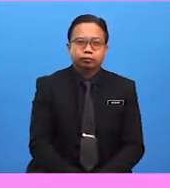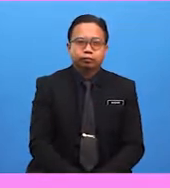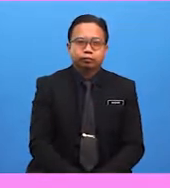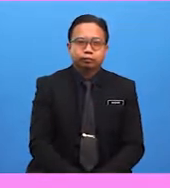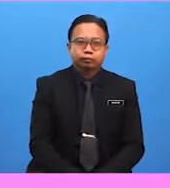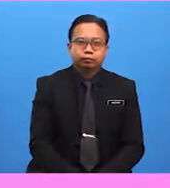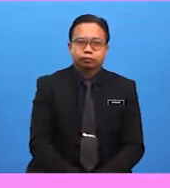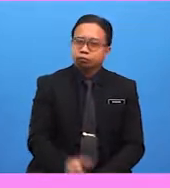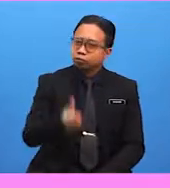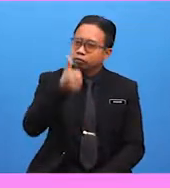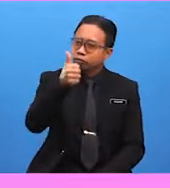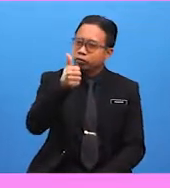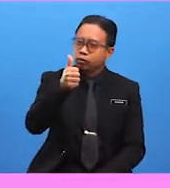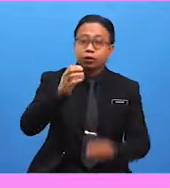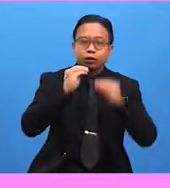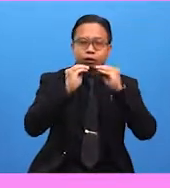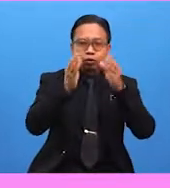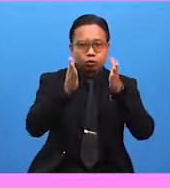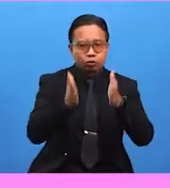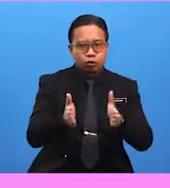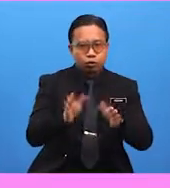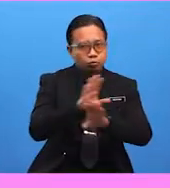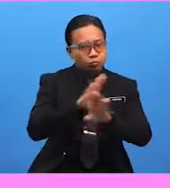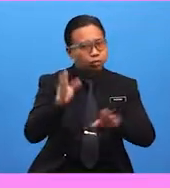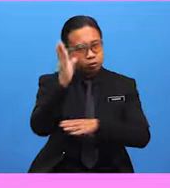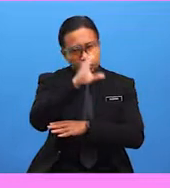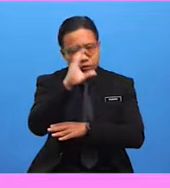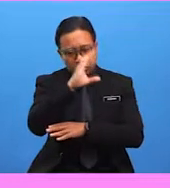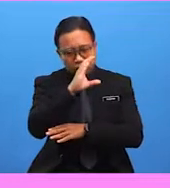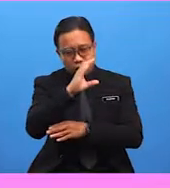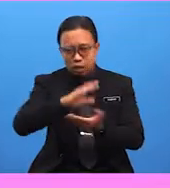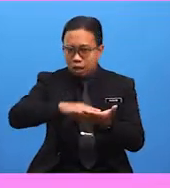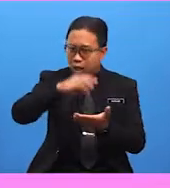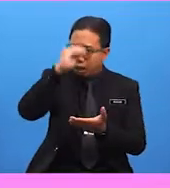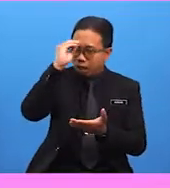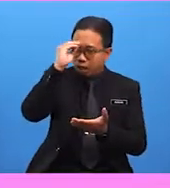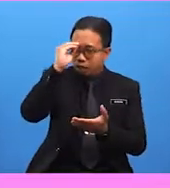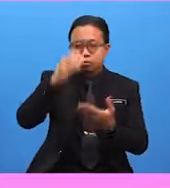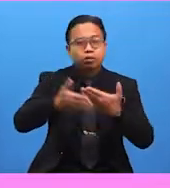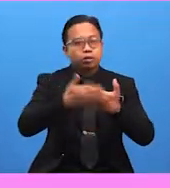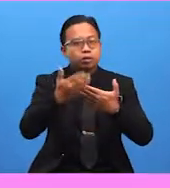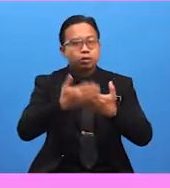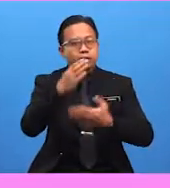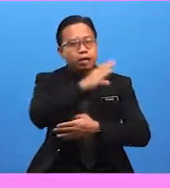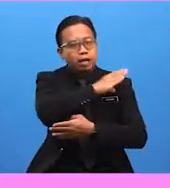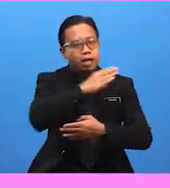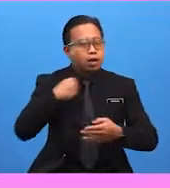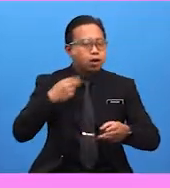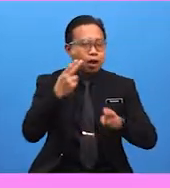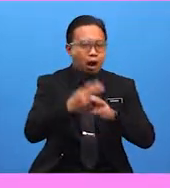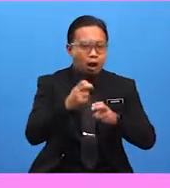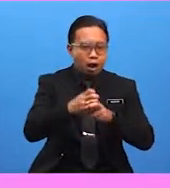Other great teachers didn't find learning to be easy and had to